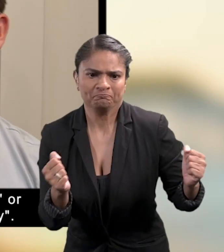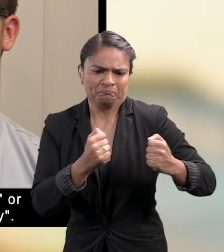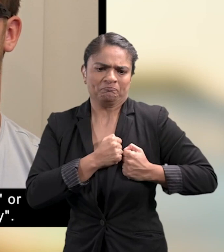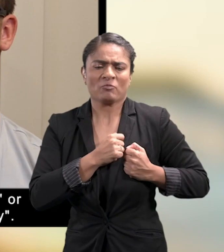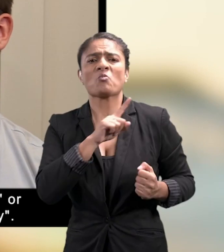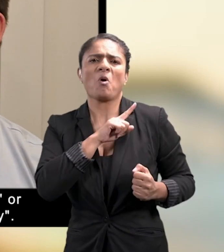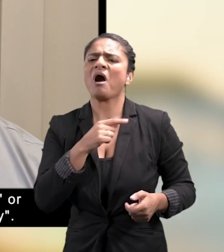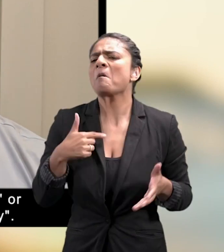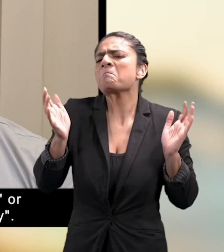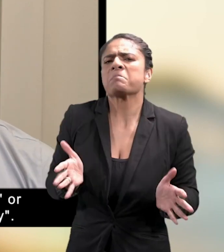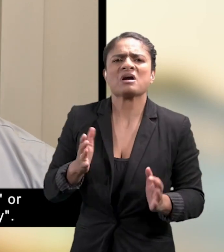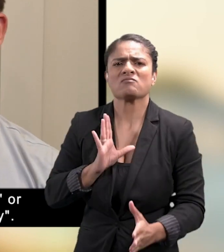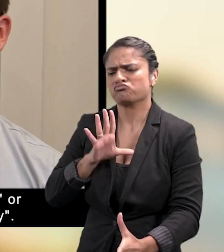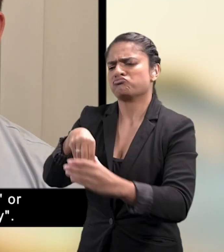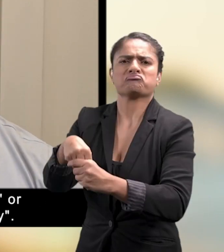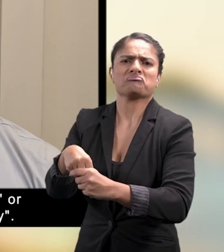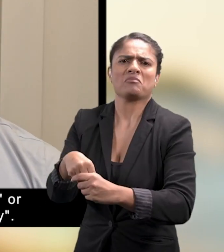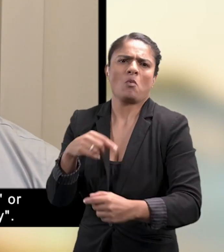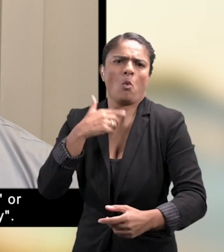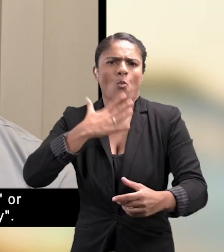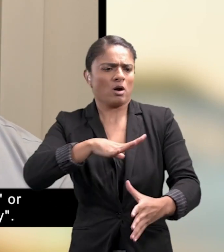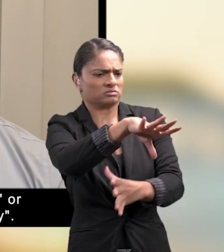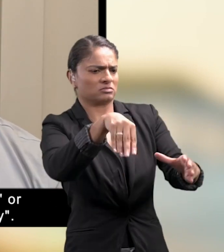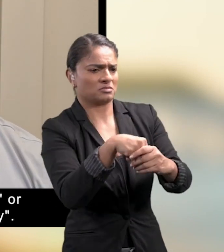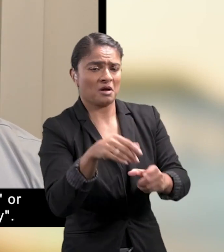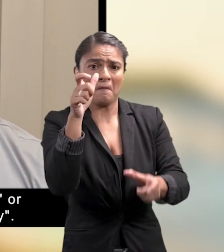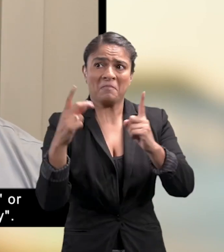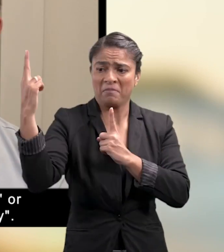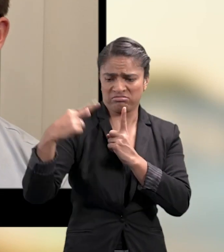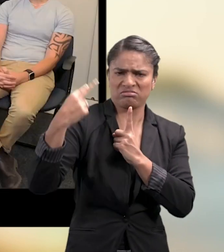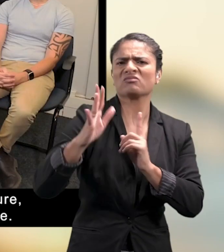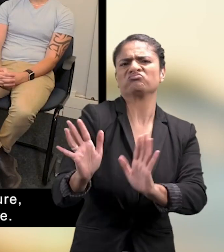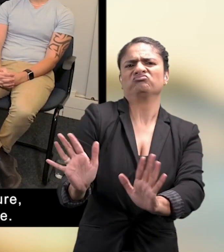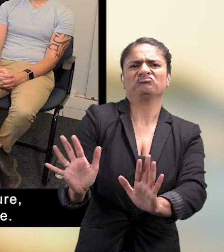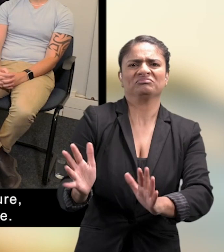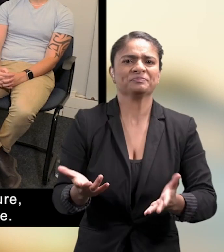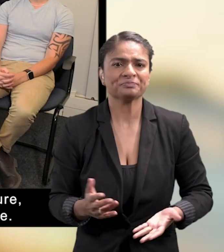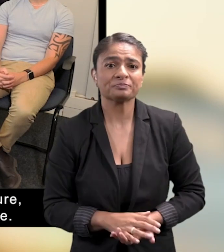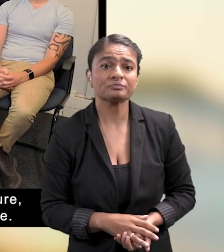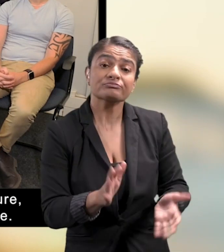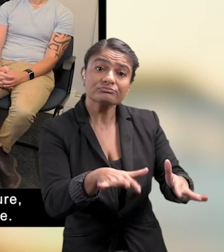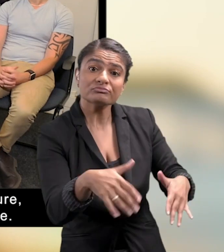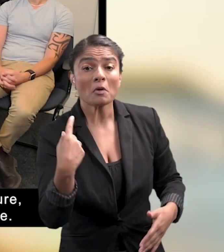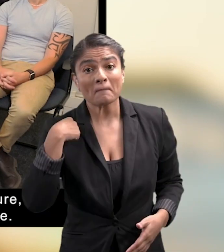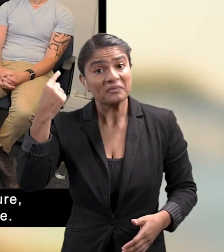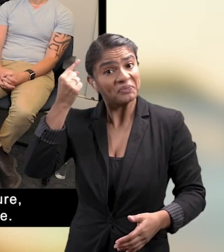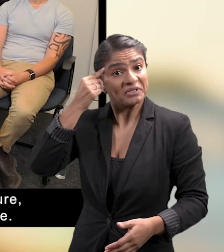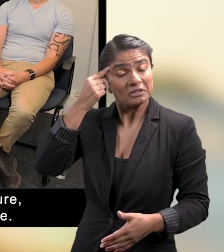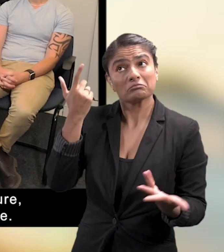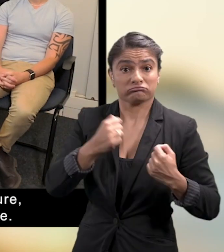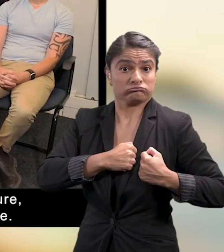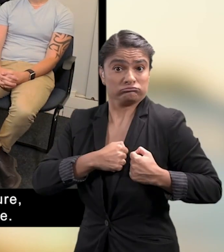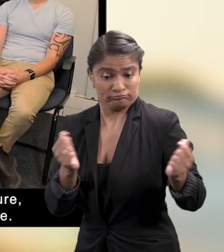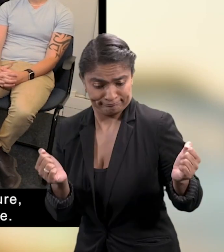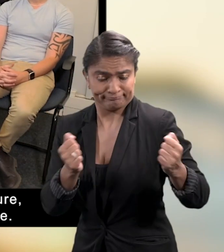of, oh, I just want to fit in, I want to be part, I don't want anyone to see me differently. Okay, yeah, and I also think that when it comes